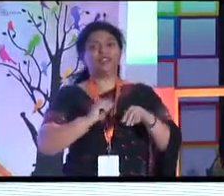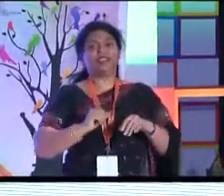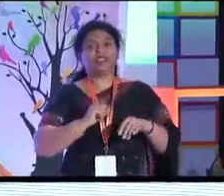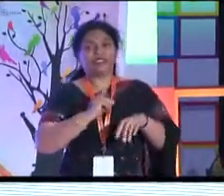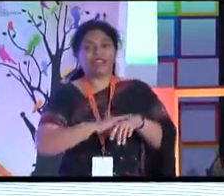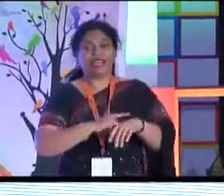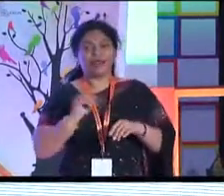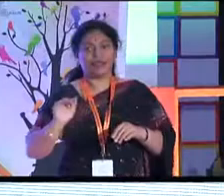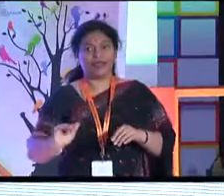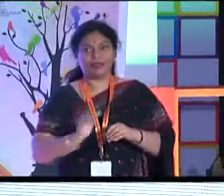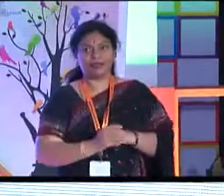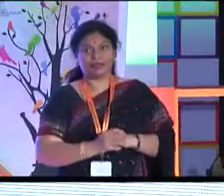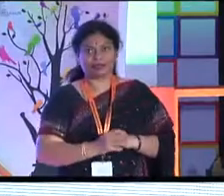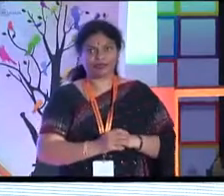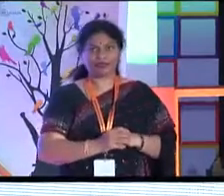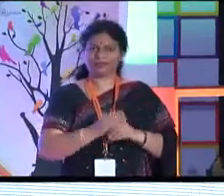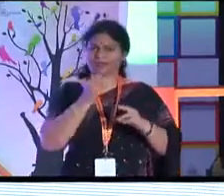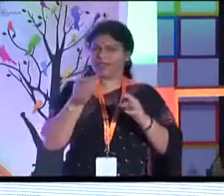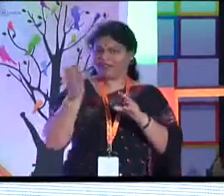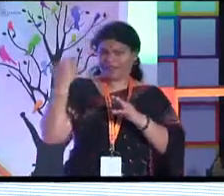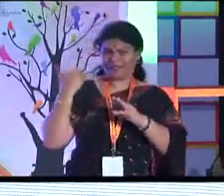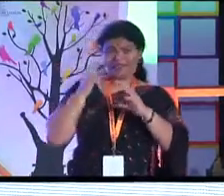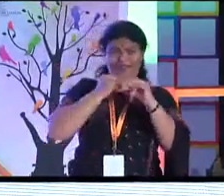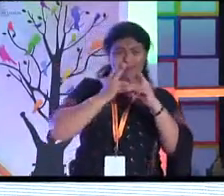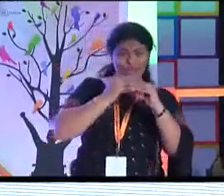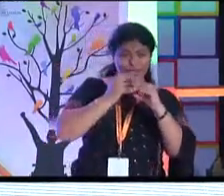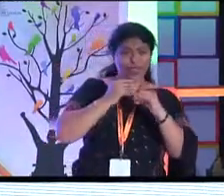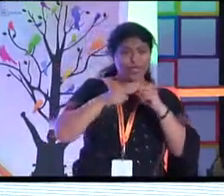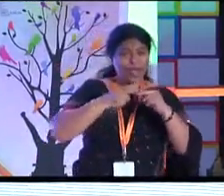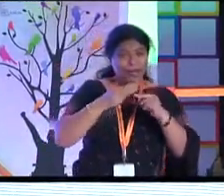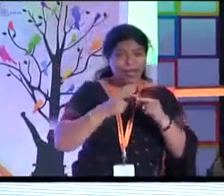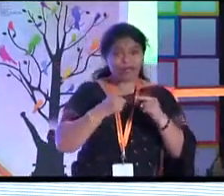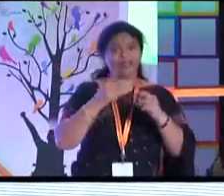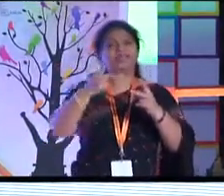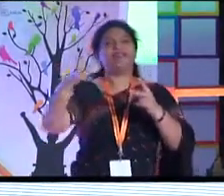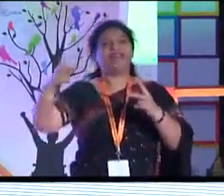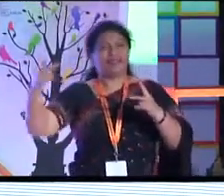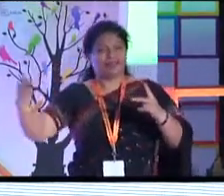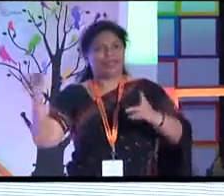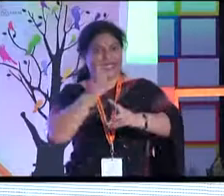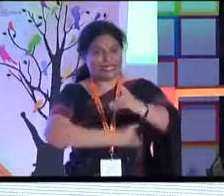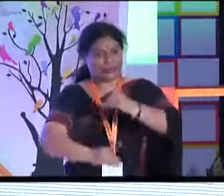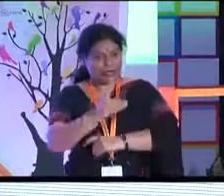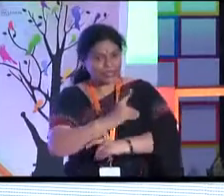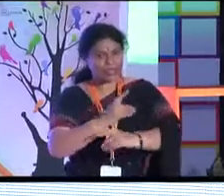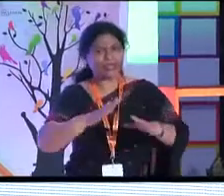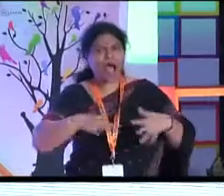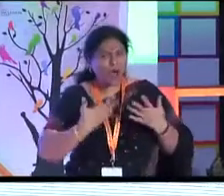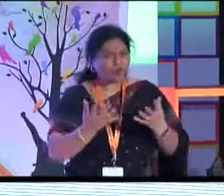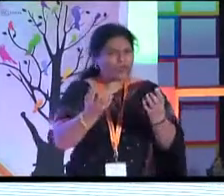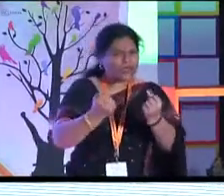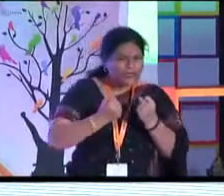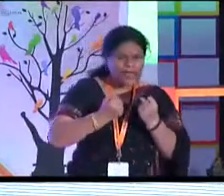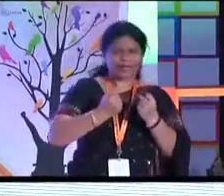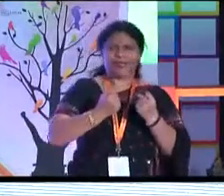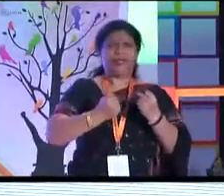in. We have been talking about, different kinds of disabilities and how to get persons with disabilities into